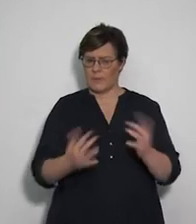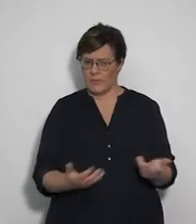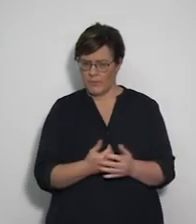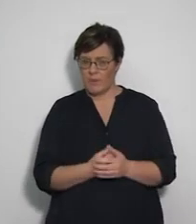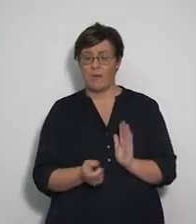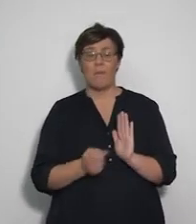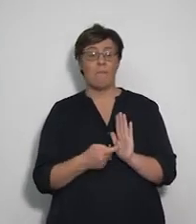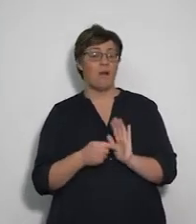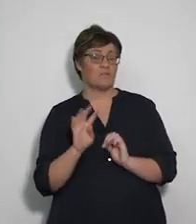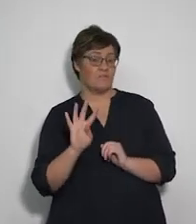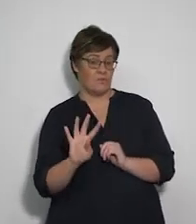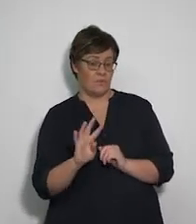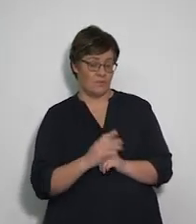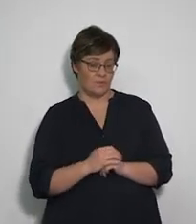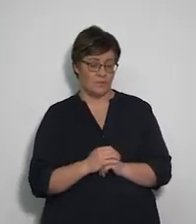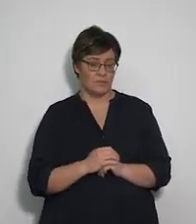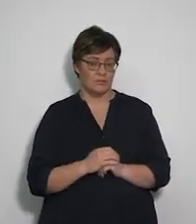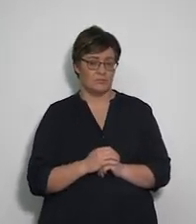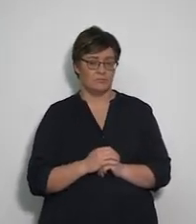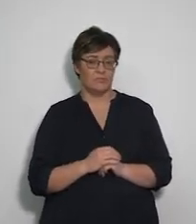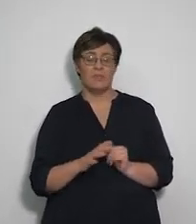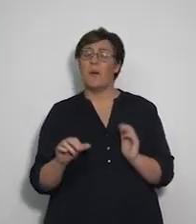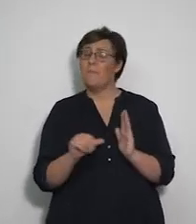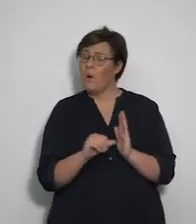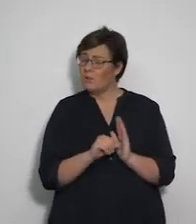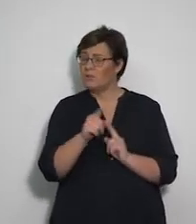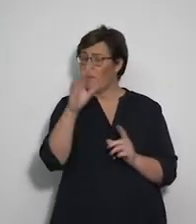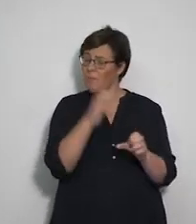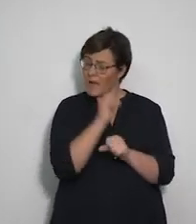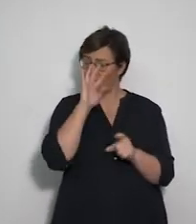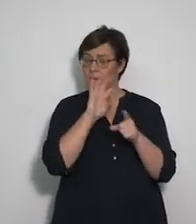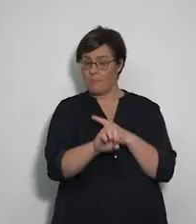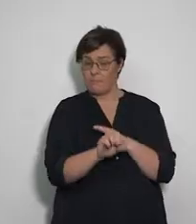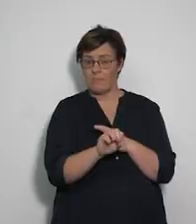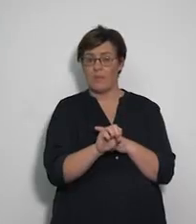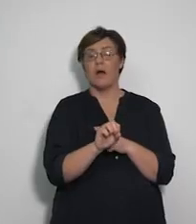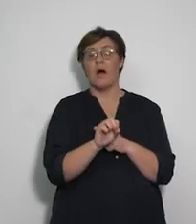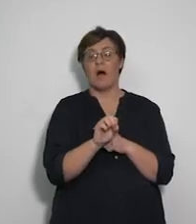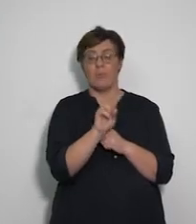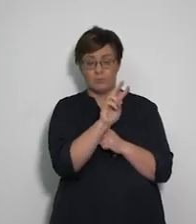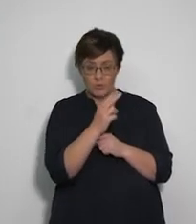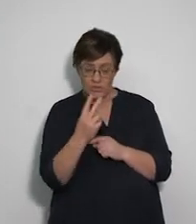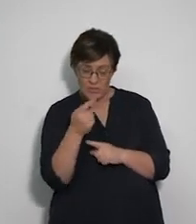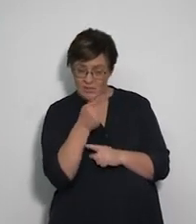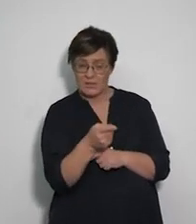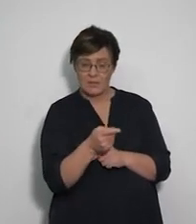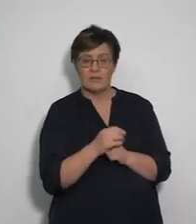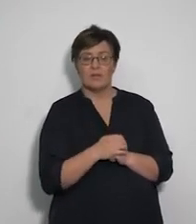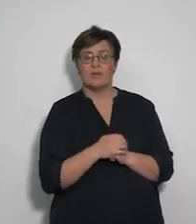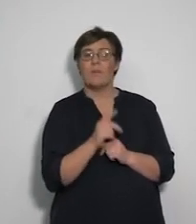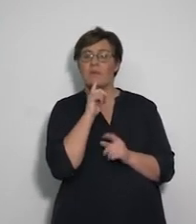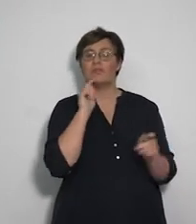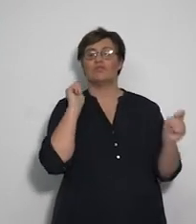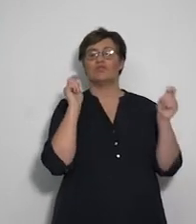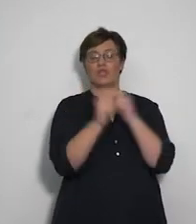that's a 4-mark question. Guys, it's important that we recognize that mutations, again, the definition of a mutation is